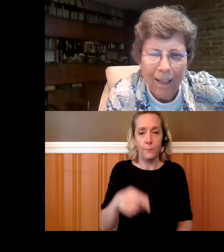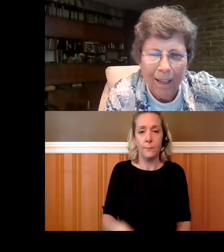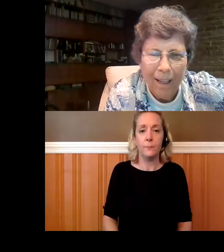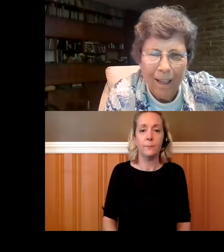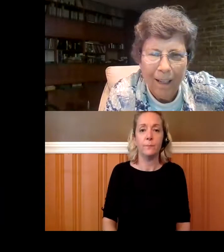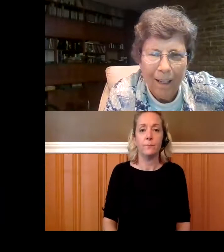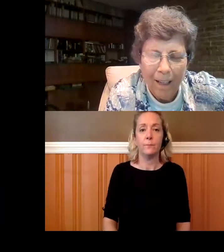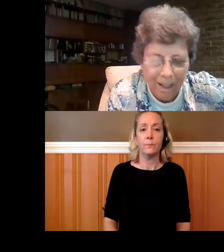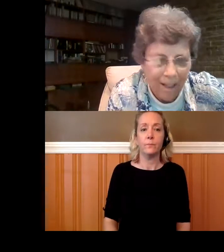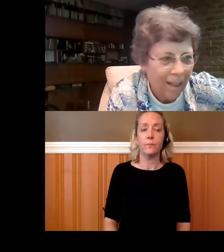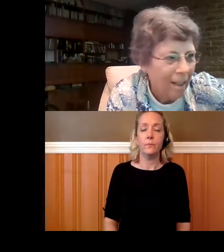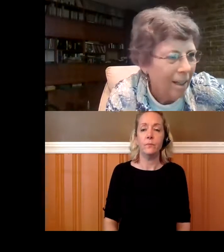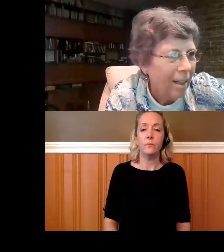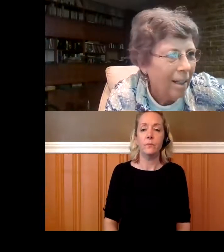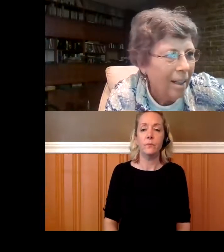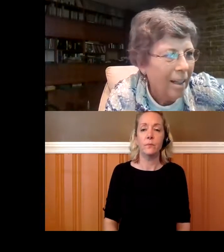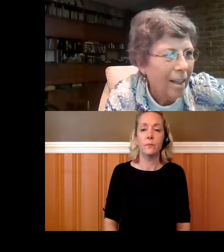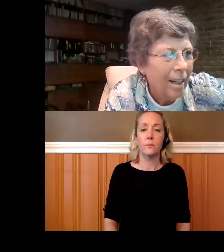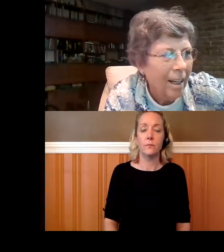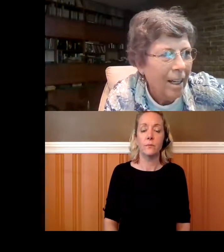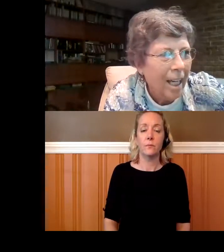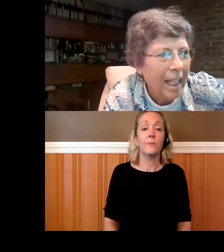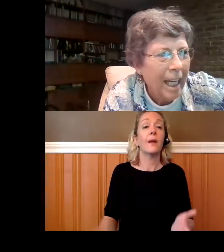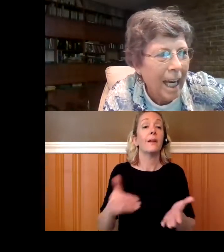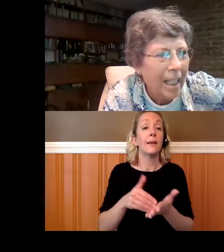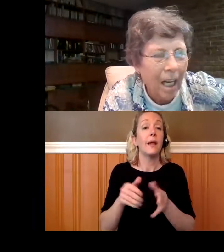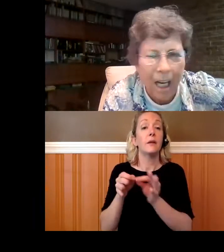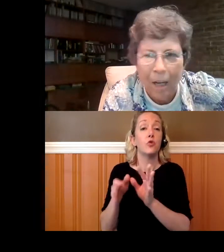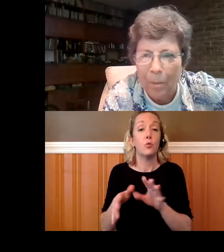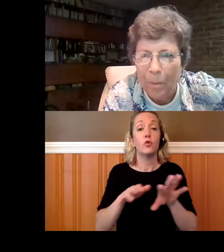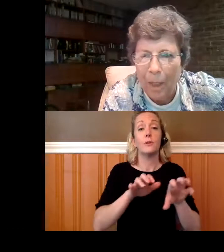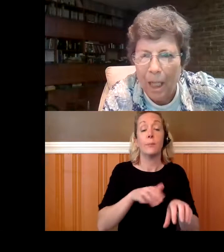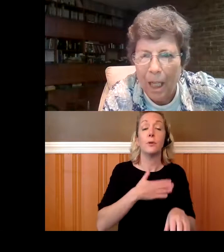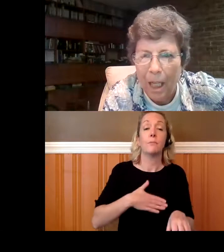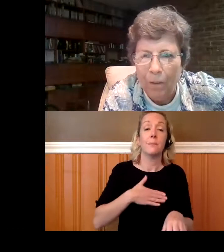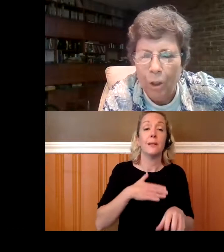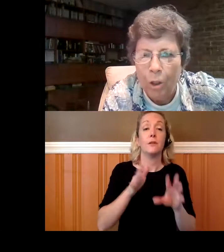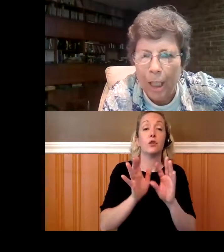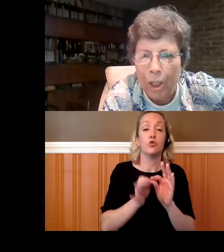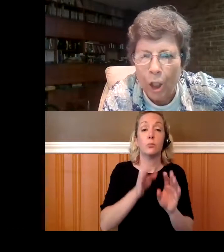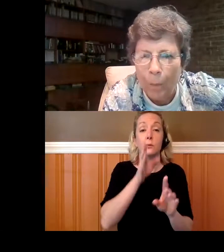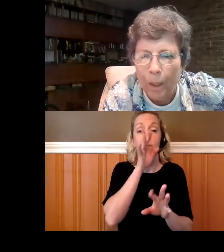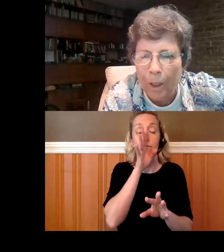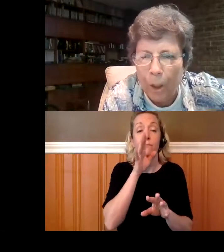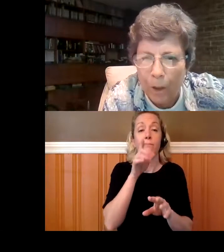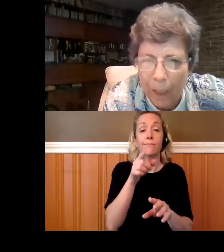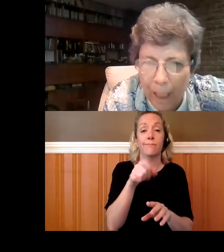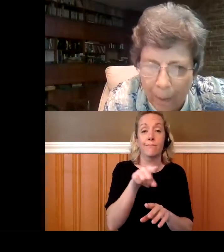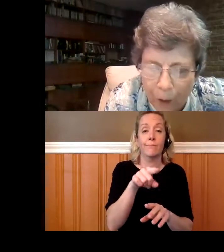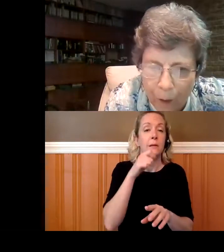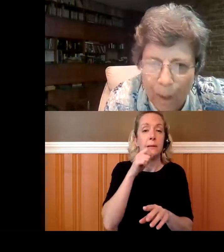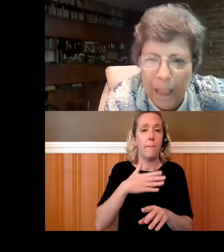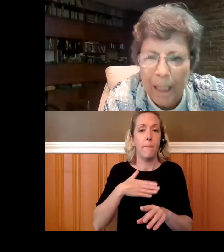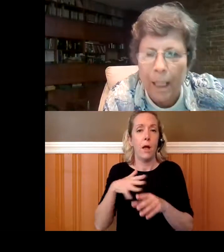again, if you could interpreter and captioner, please interpret and caption what the people say,